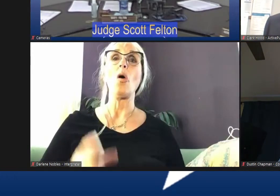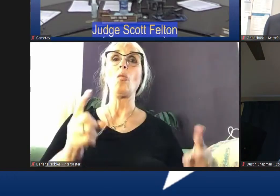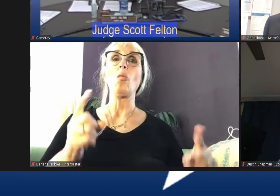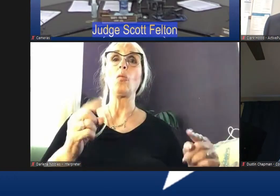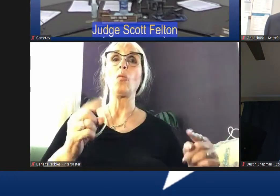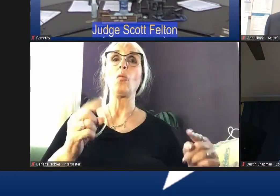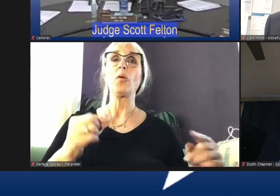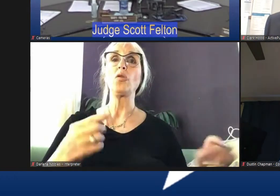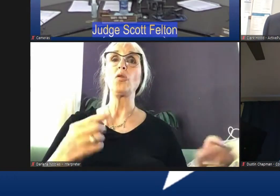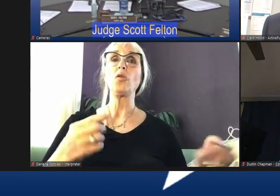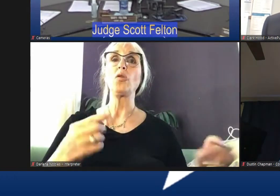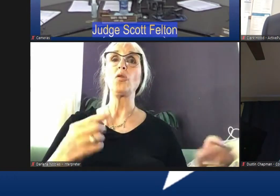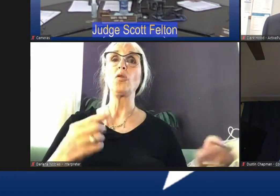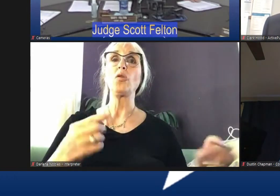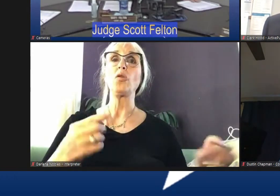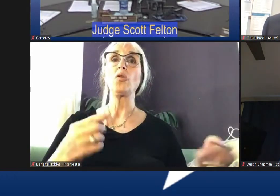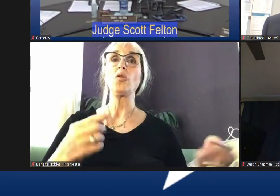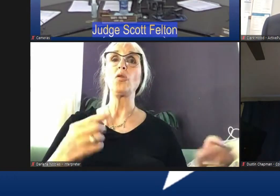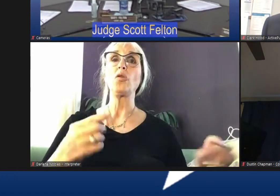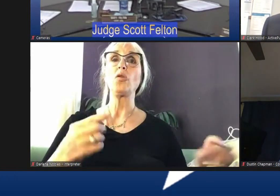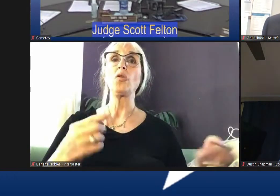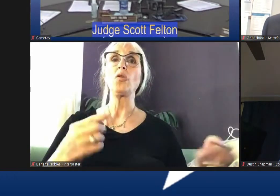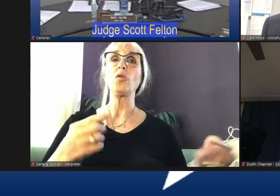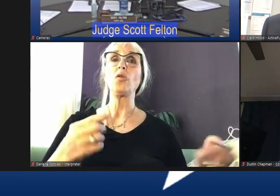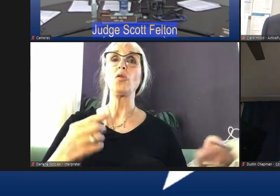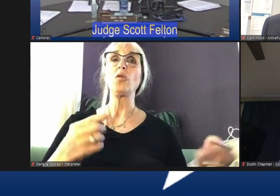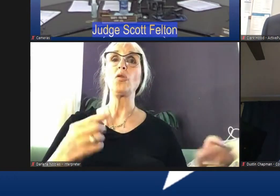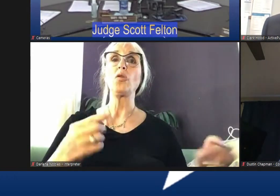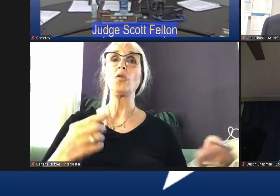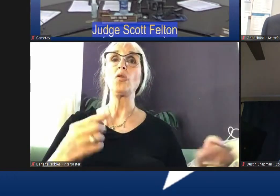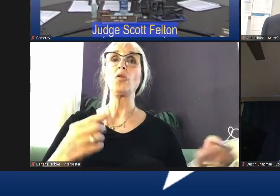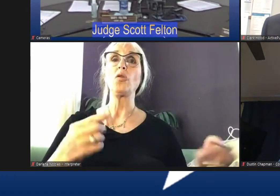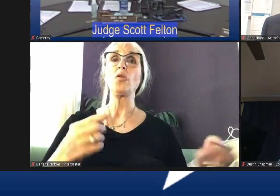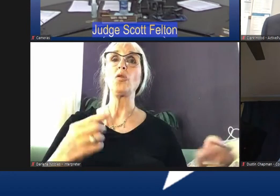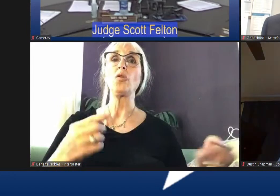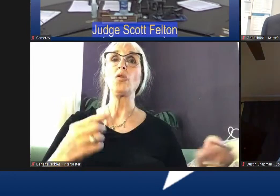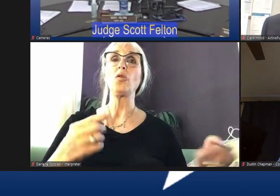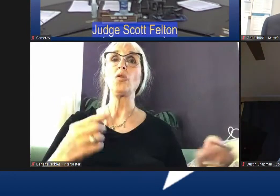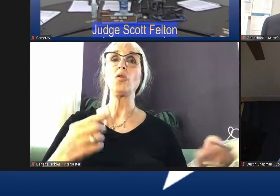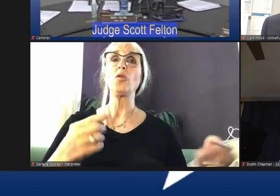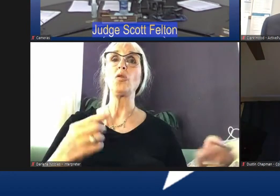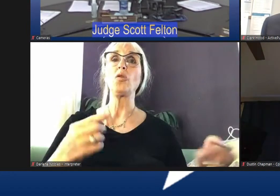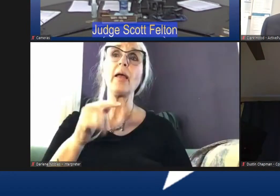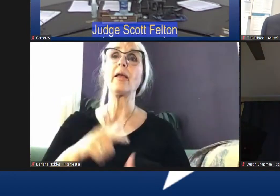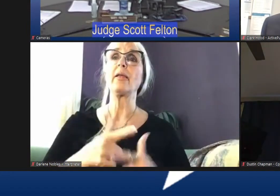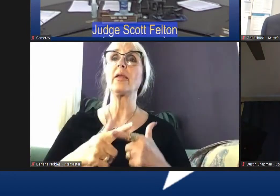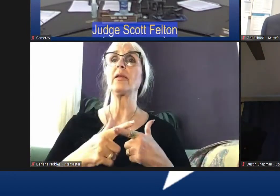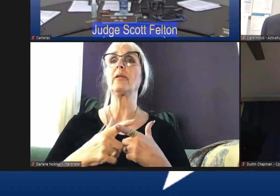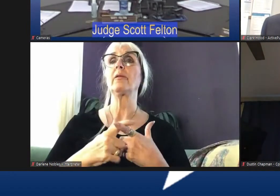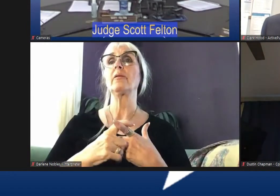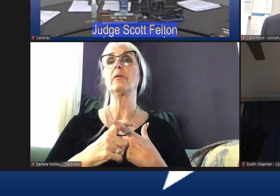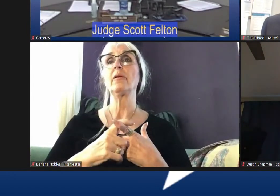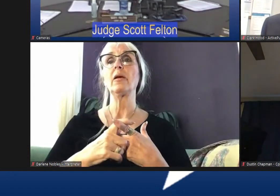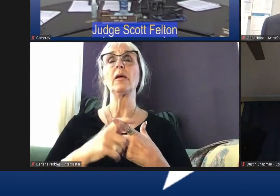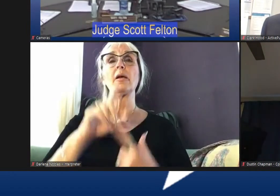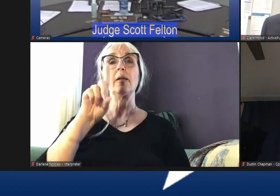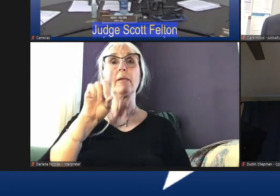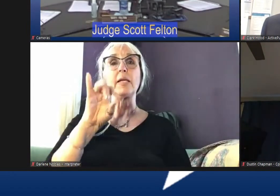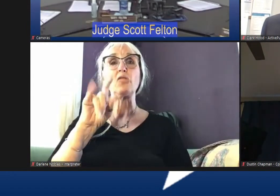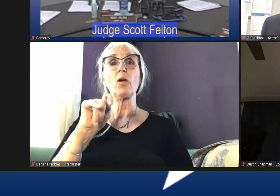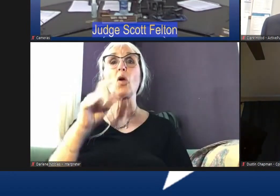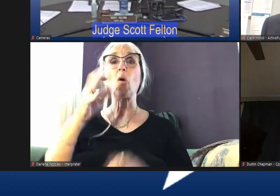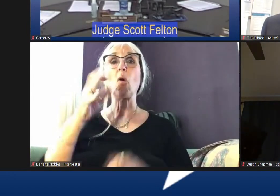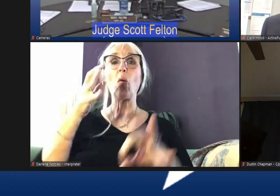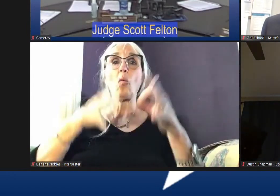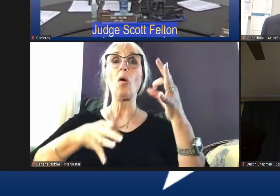please keep it handy so you can look at it. this report, what we're asking here is to approve this report